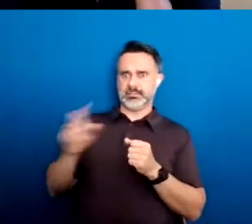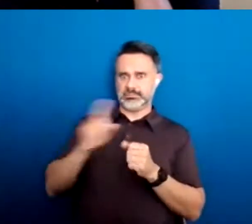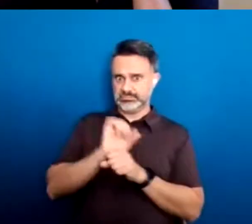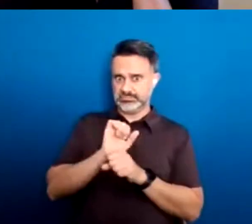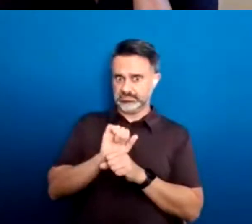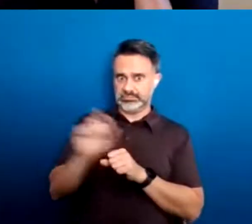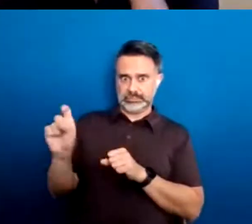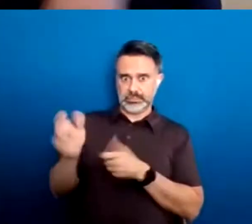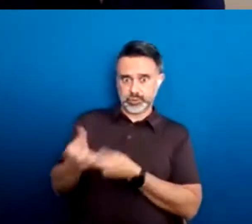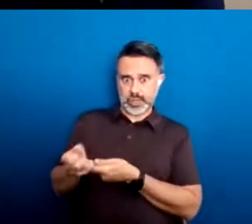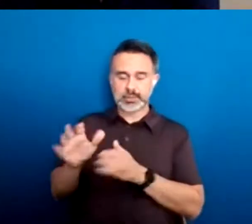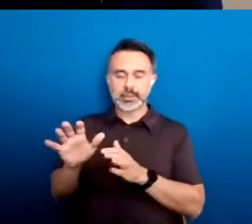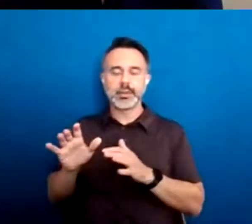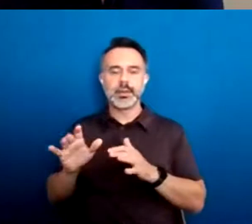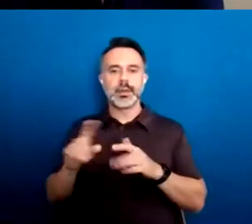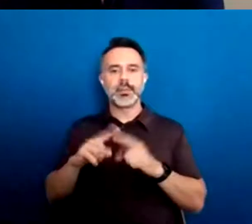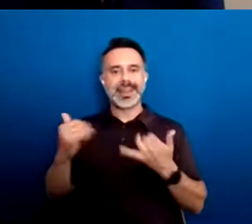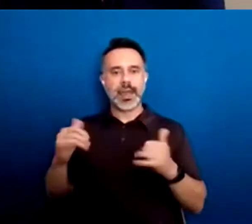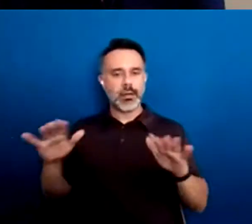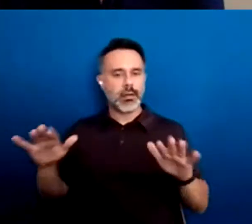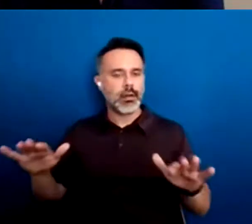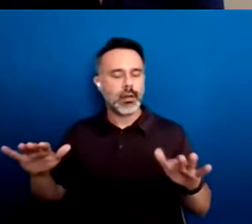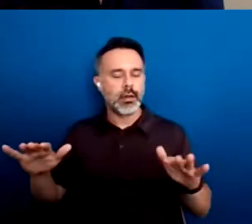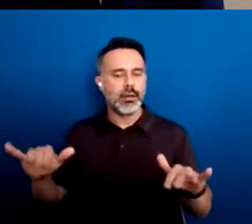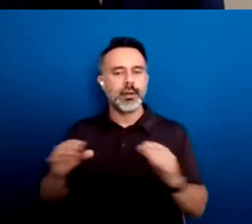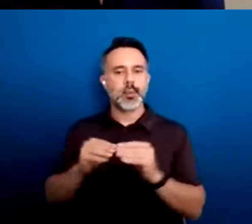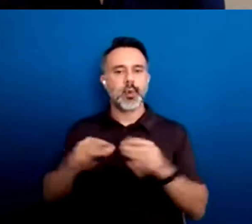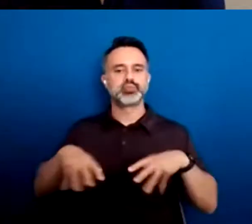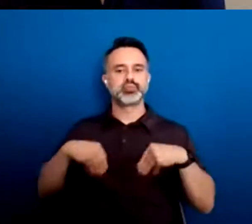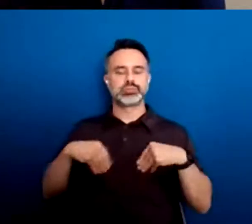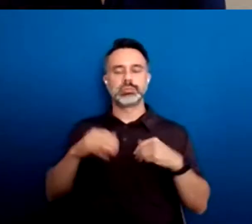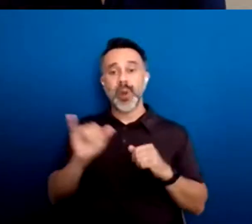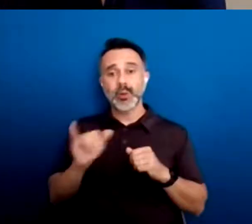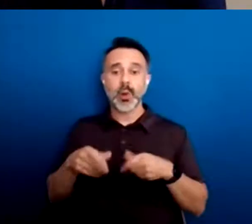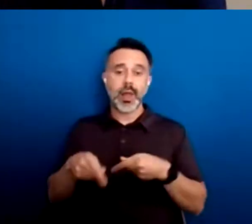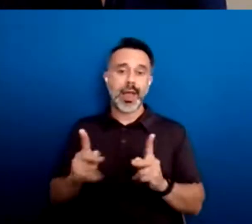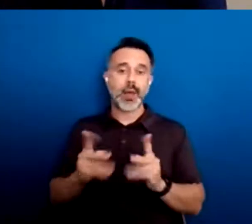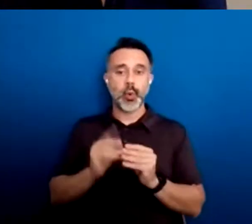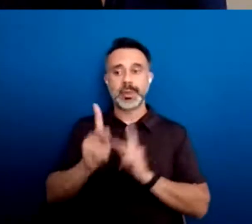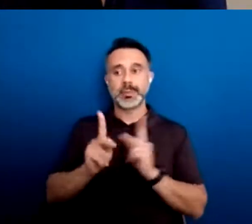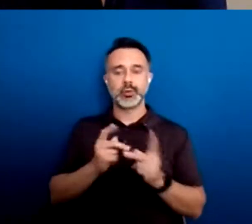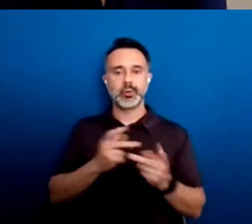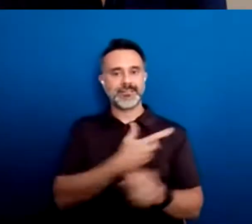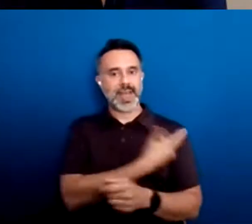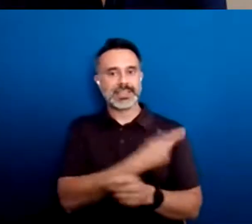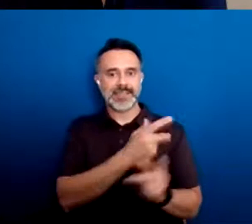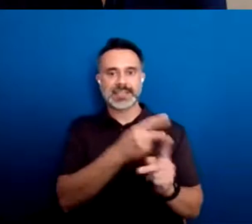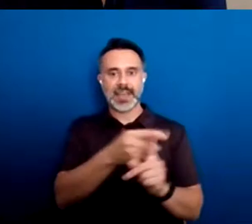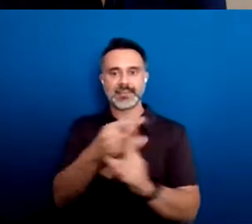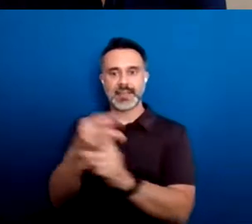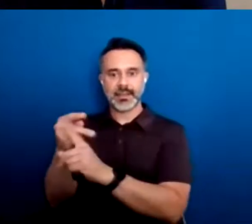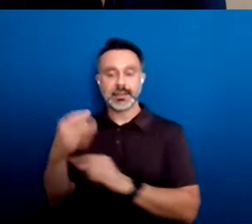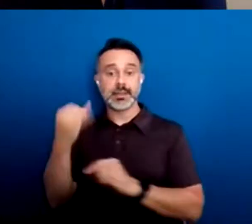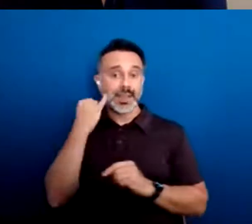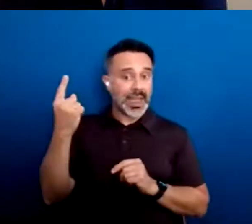also it's partially to allow us a little bit more time to get more folks vaccinated. Obviously, if only half the population is vaccinated,